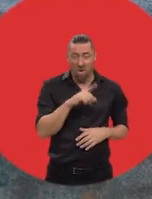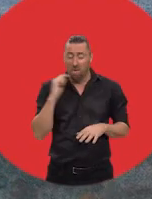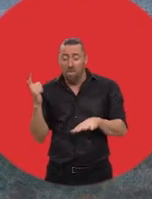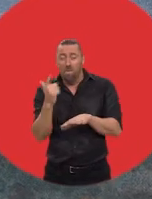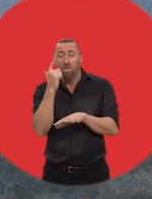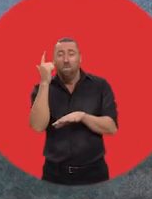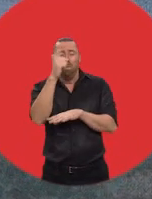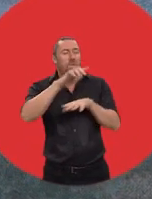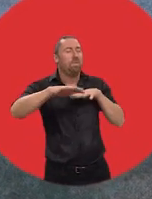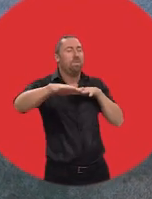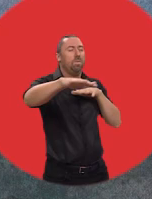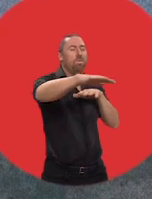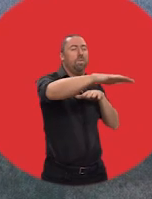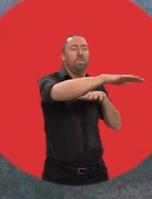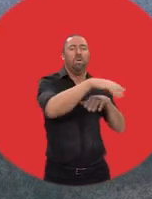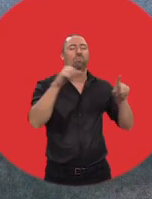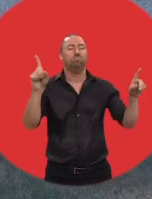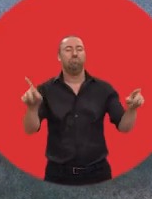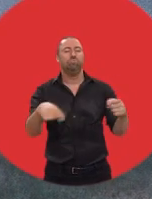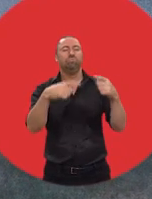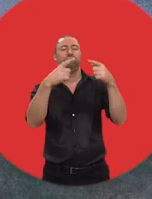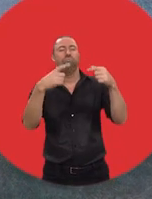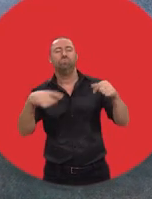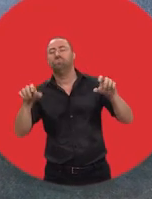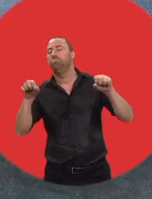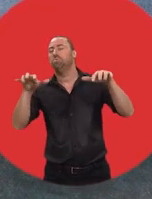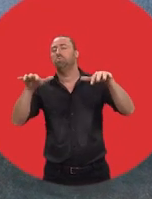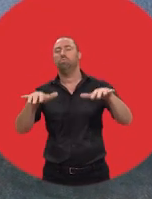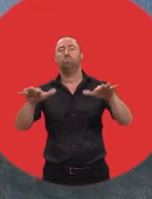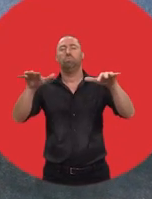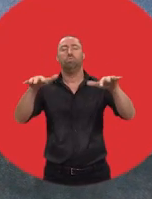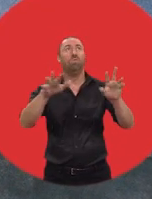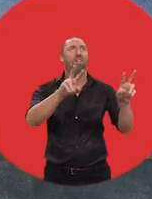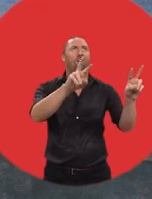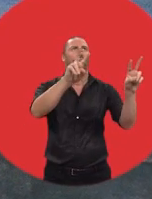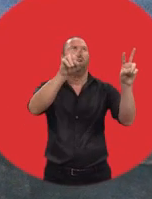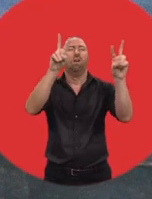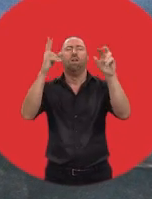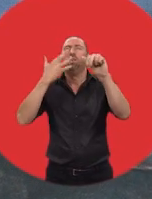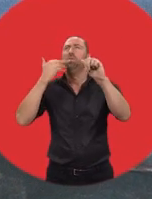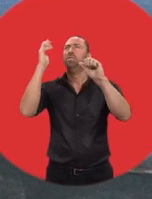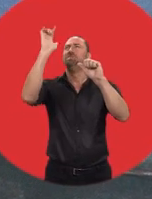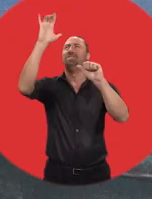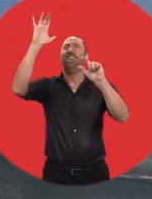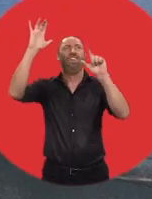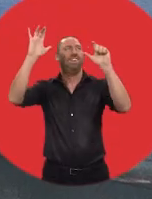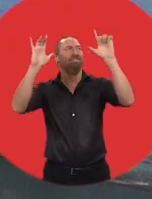They fly out to the country and play under a sky milky with stars.